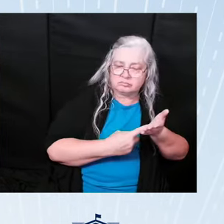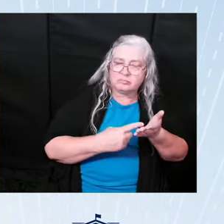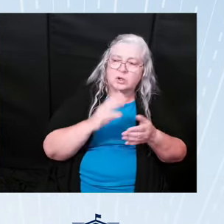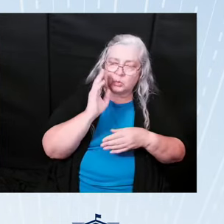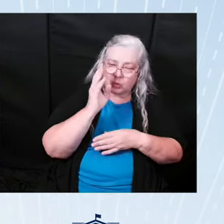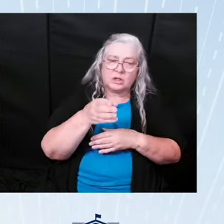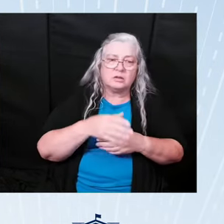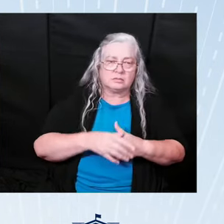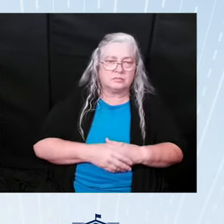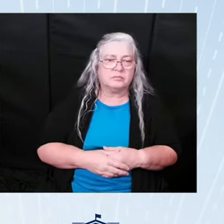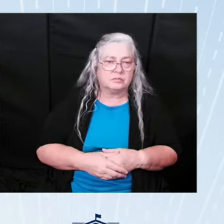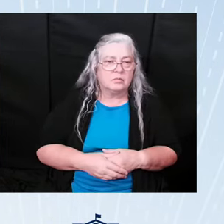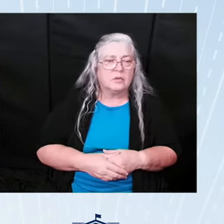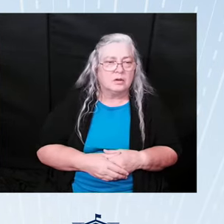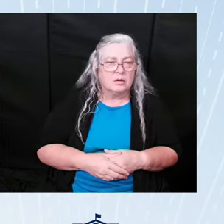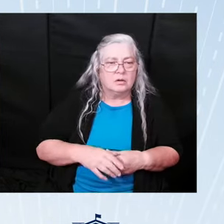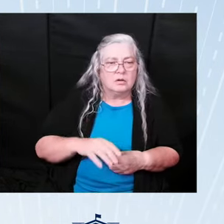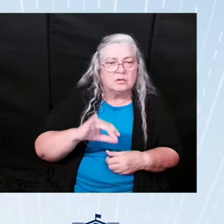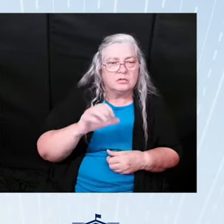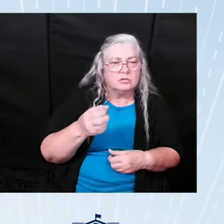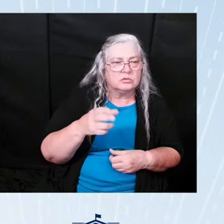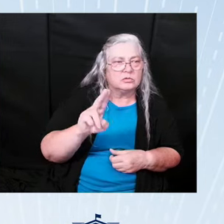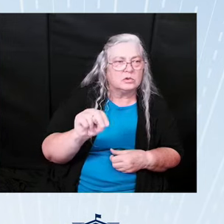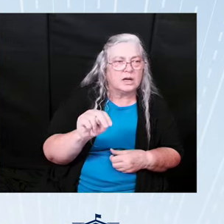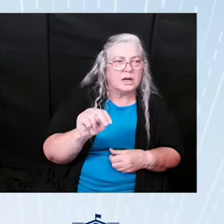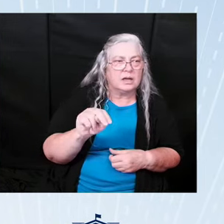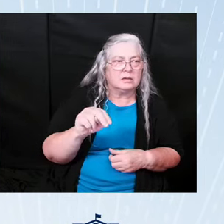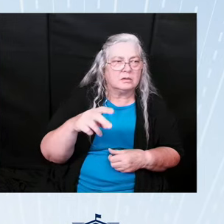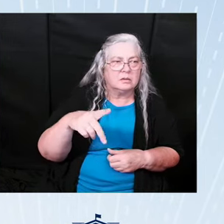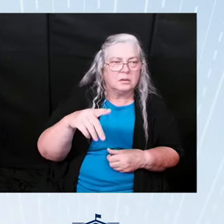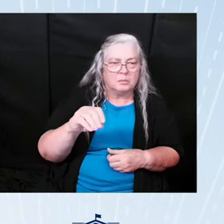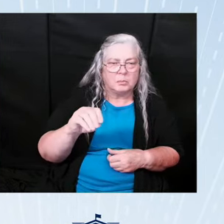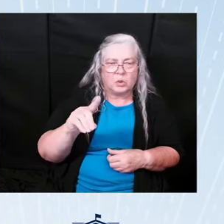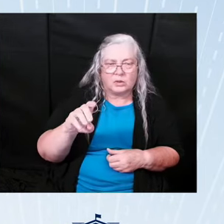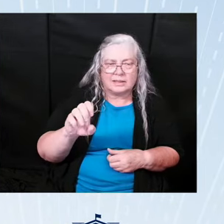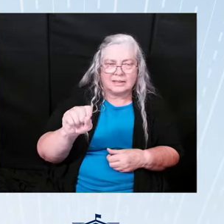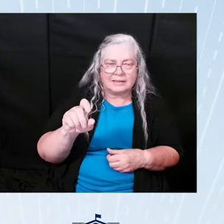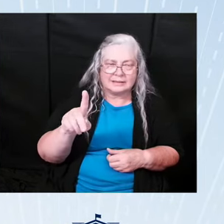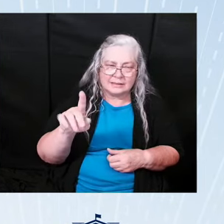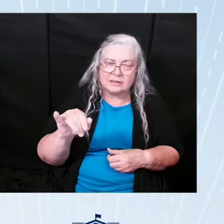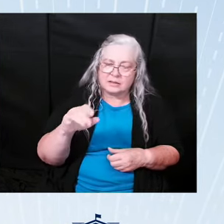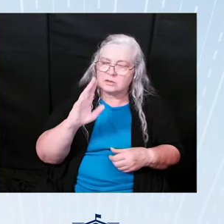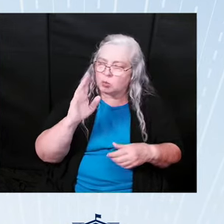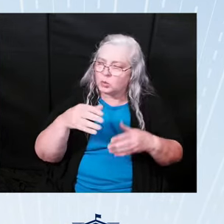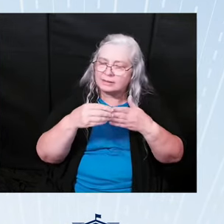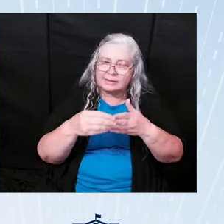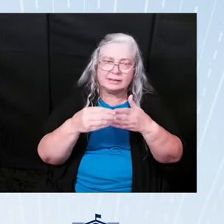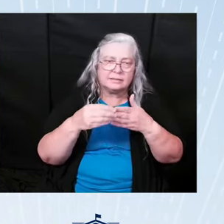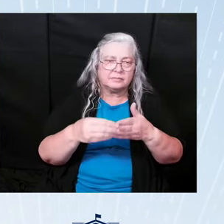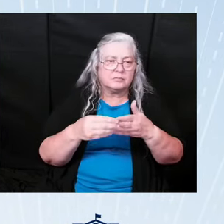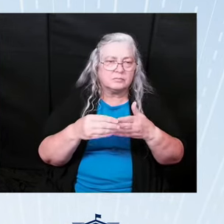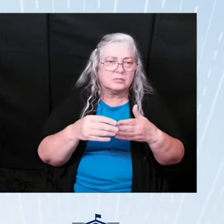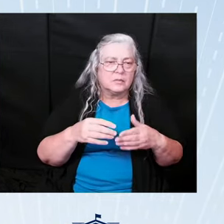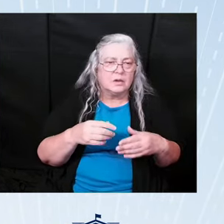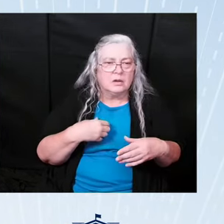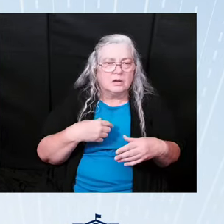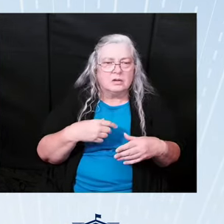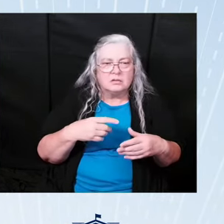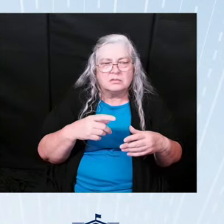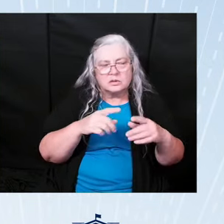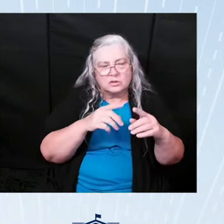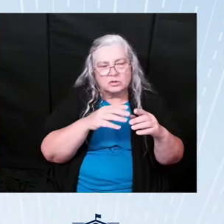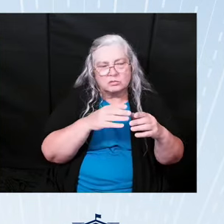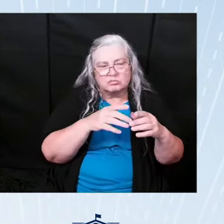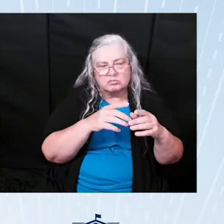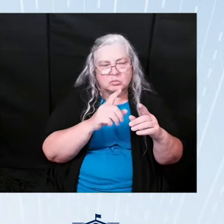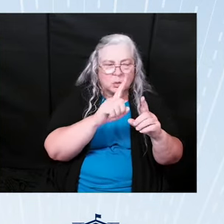is going to run until 3:15. So do stay tuned after that speaking program concludes. And without further ado, I'd like to welcome